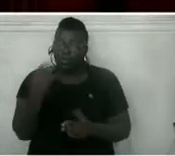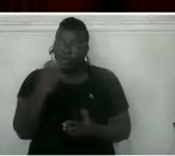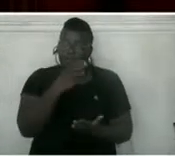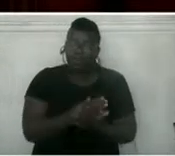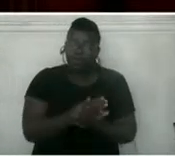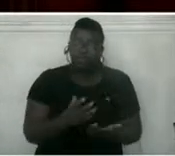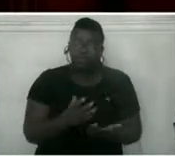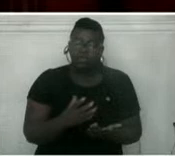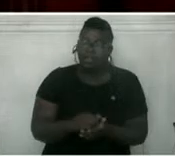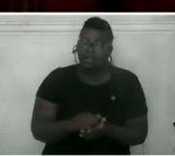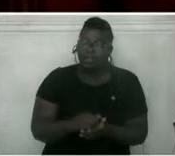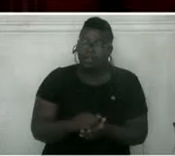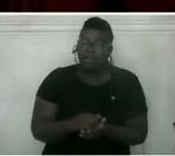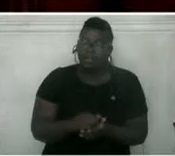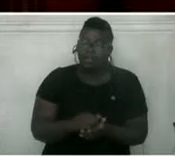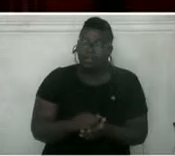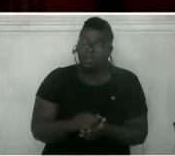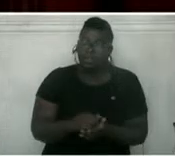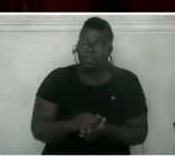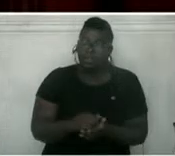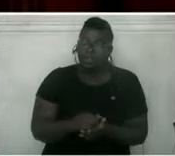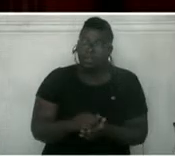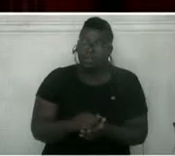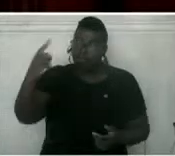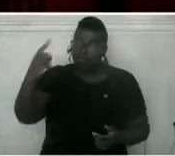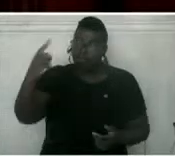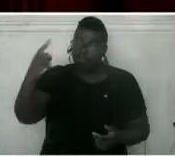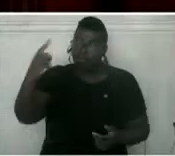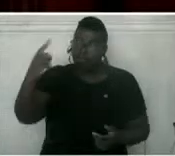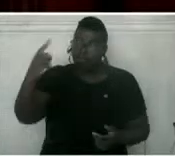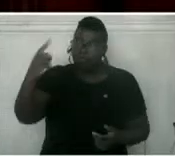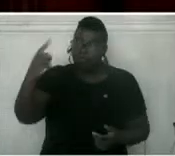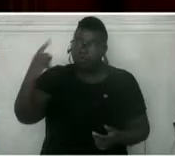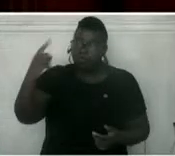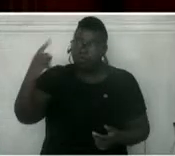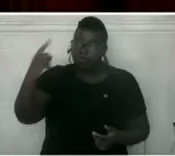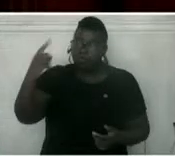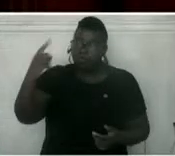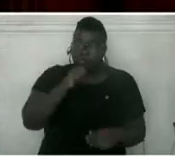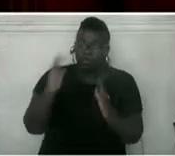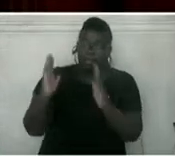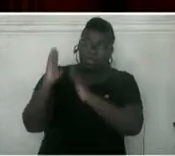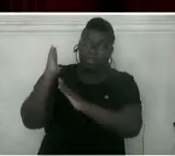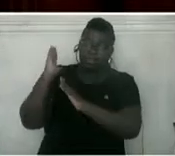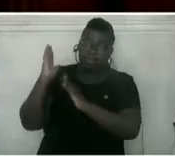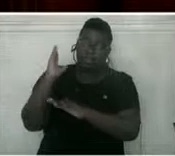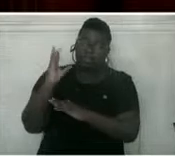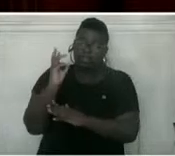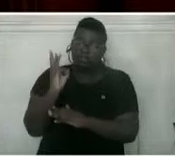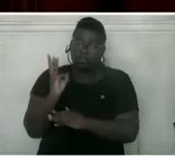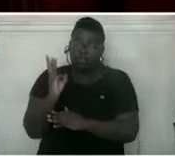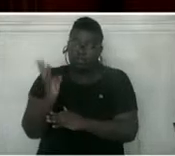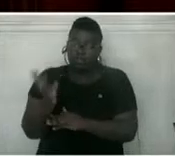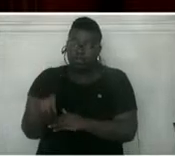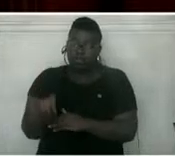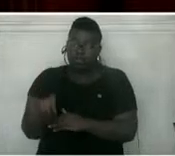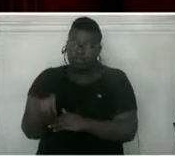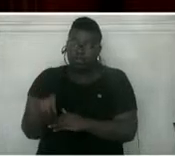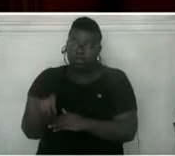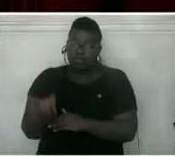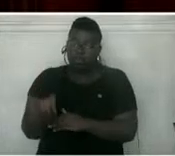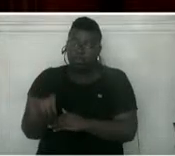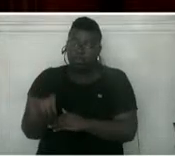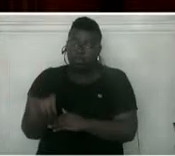that Durban will, for the first time in the Africa's history, host the World Table Tennis